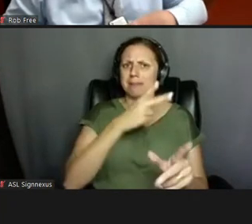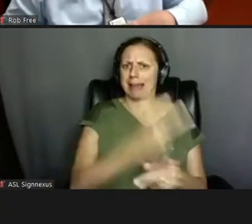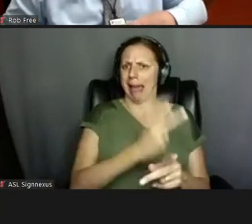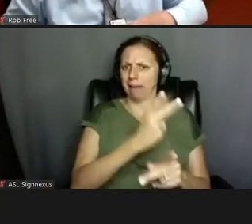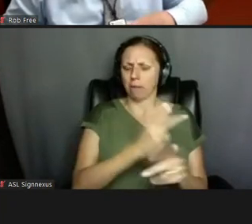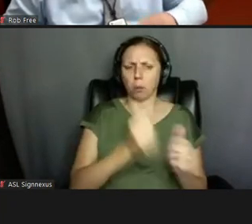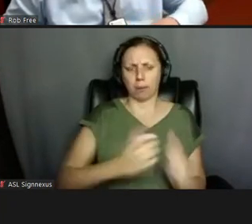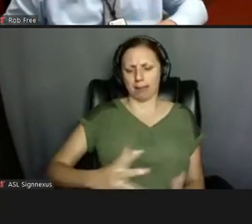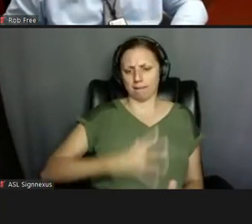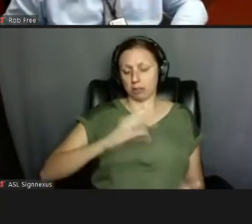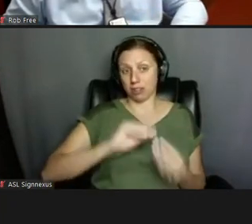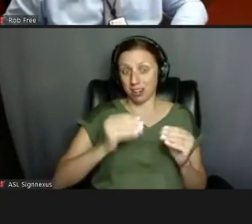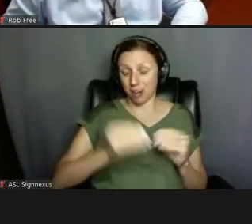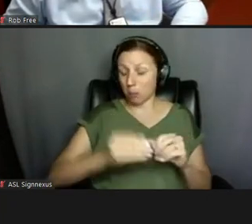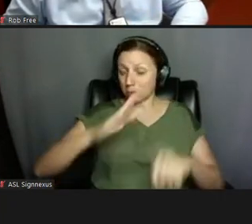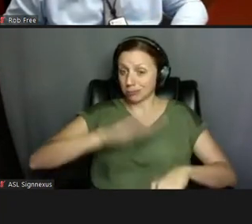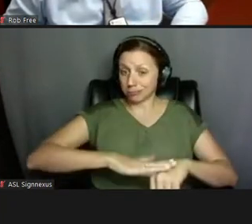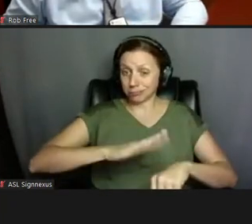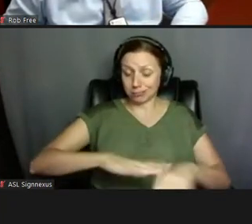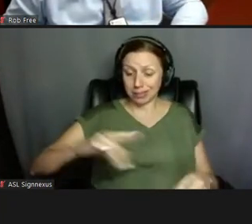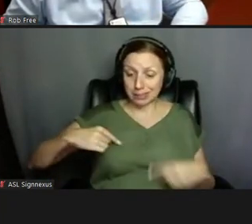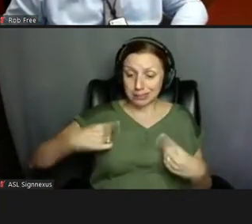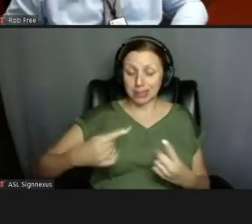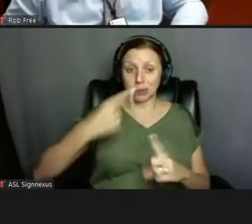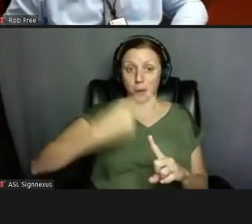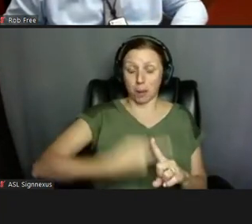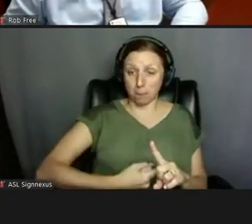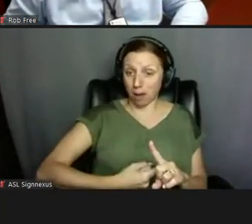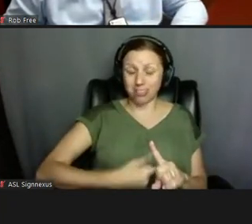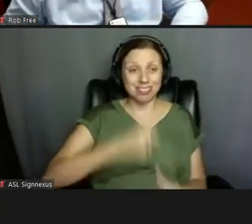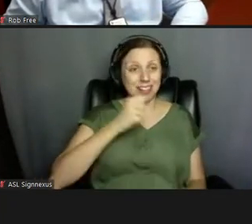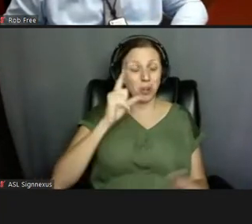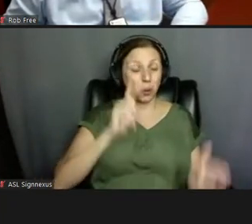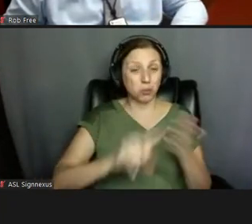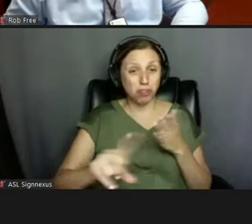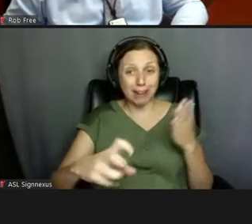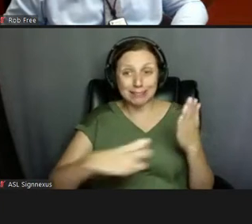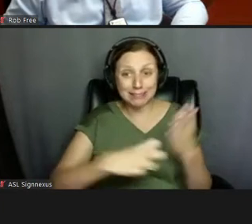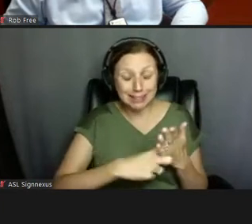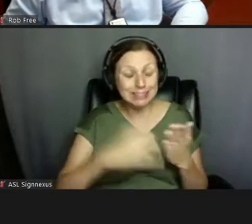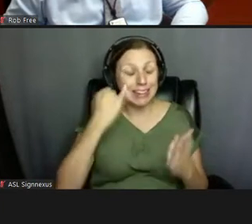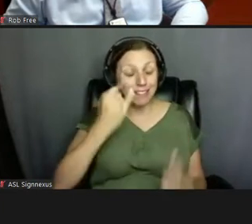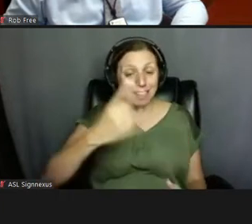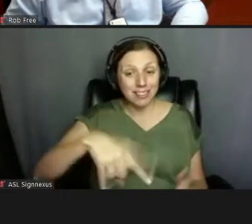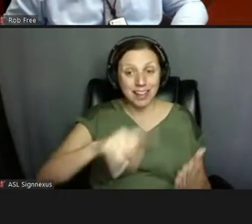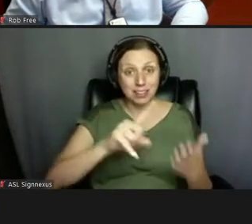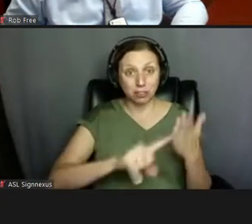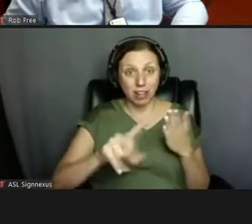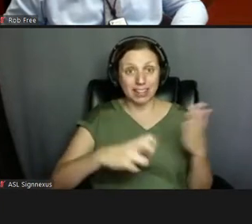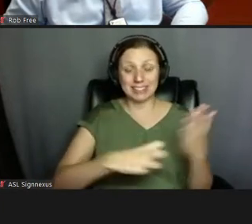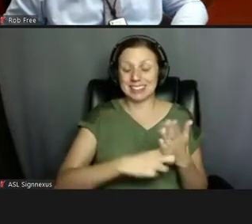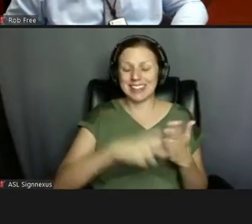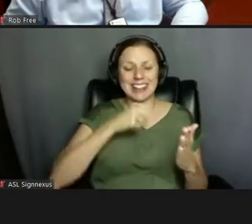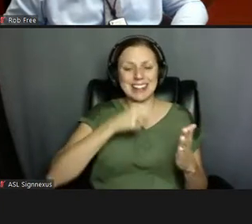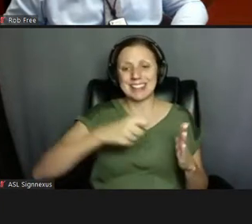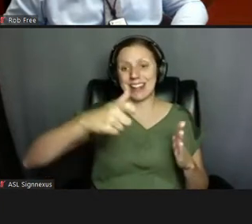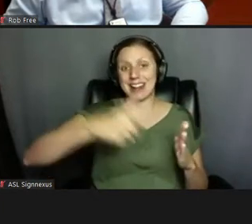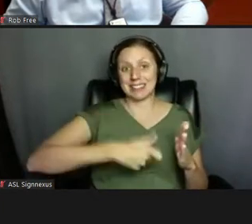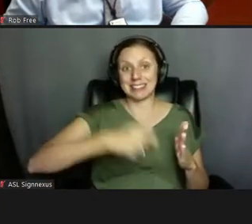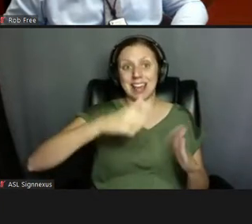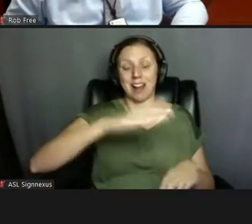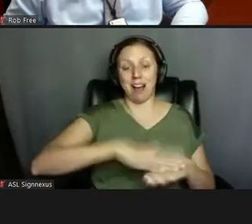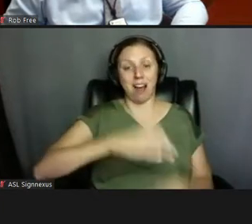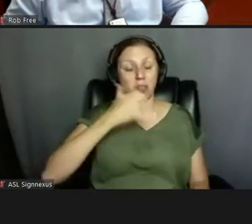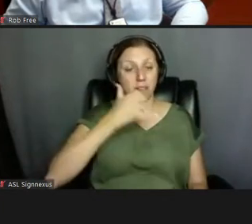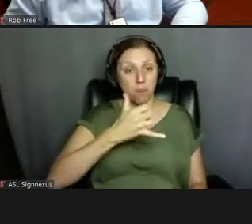I would say within the last month or so, they rarely check our tickets. And if they do, They do not scan our tickets on the phone. I